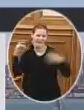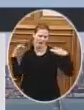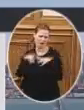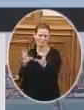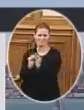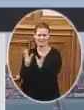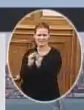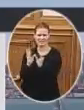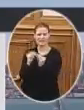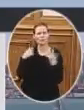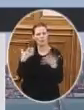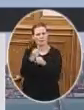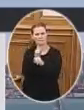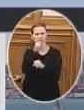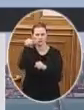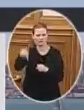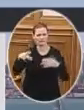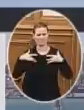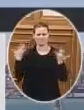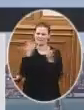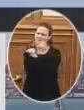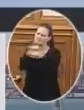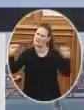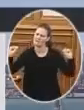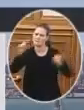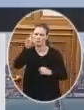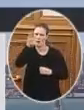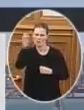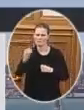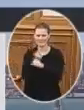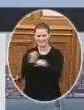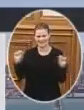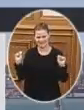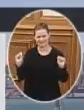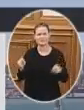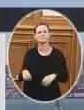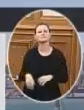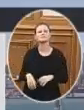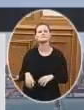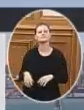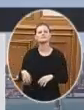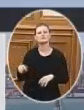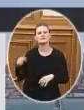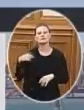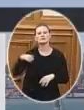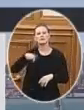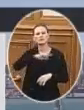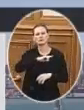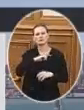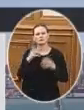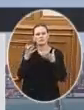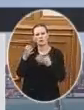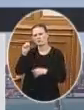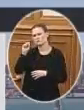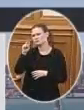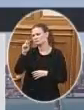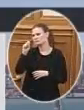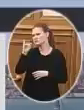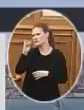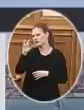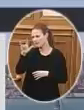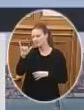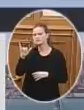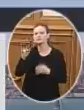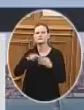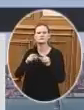and secure event. The Sustainability Plan, I actually came from a meeting this morning as well on the sustainability document, which is broad and looking at